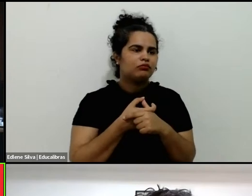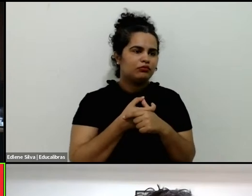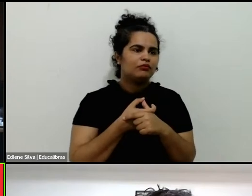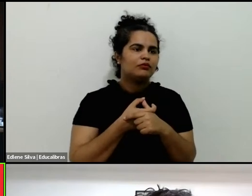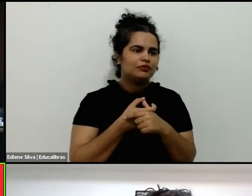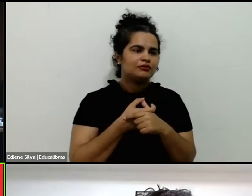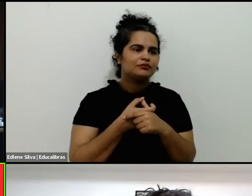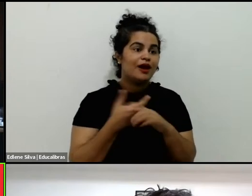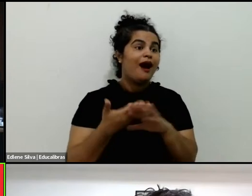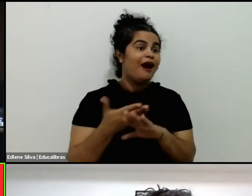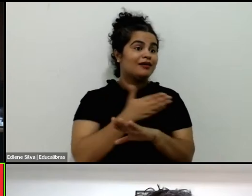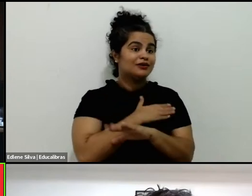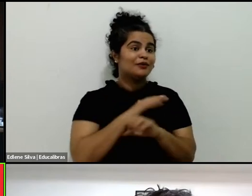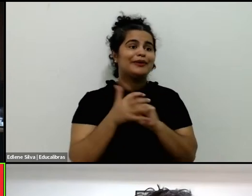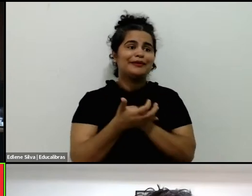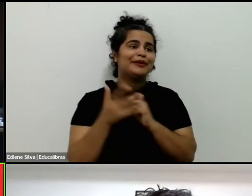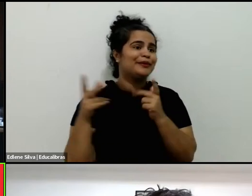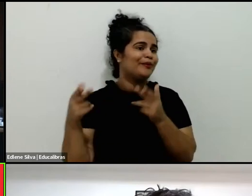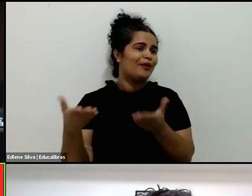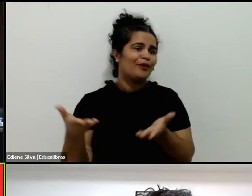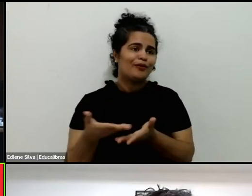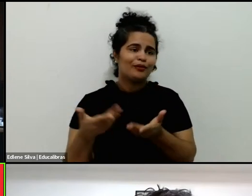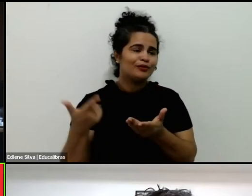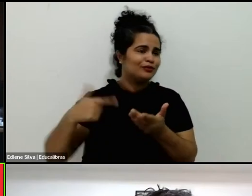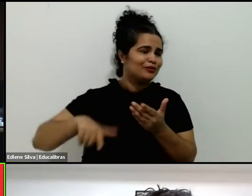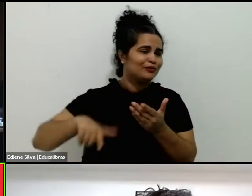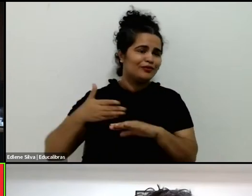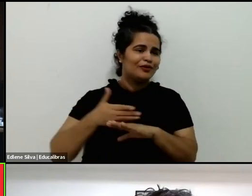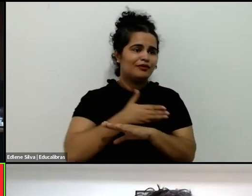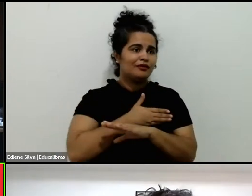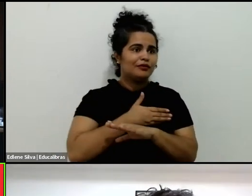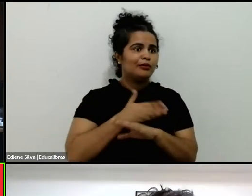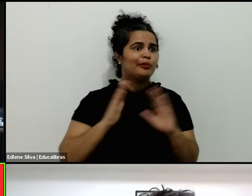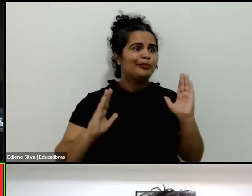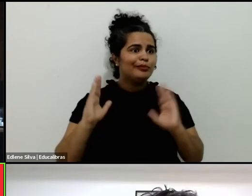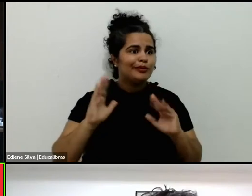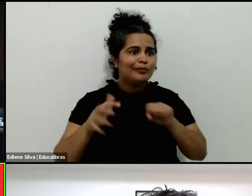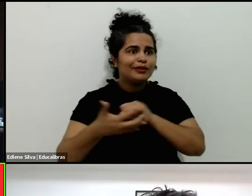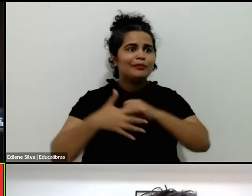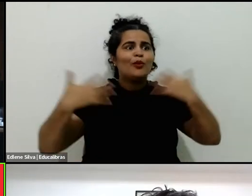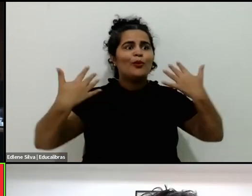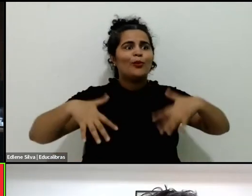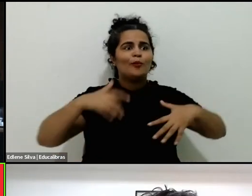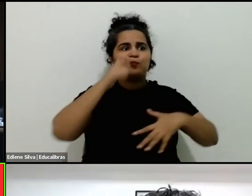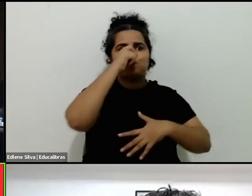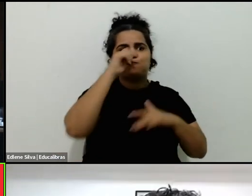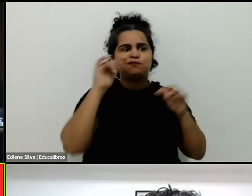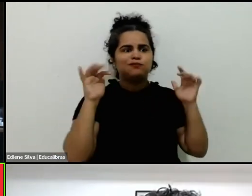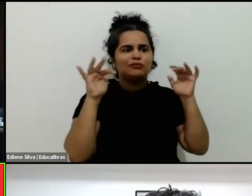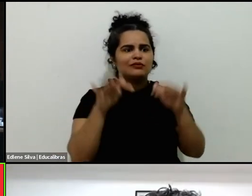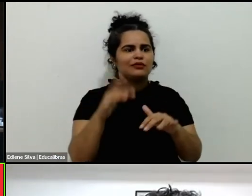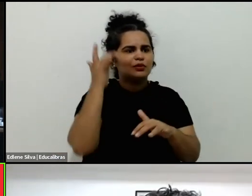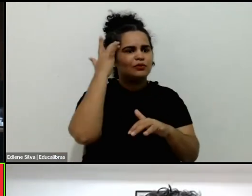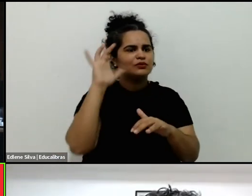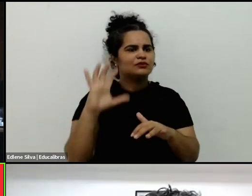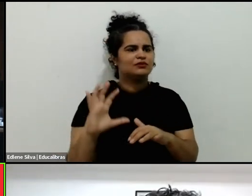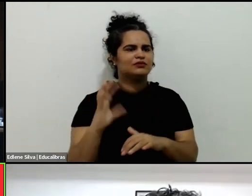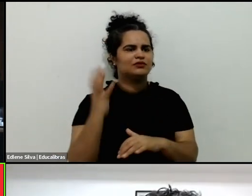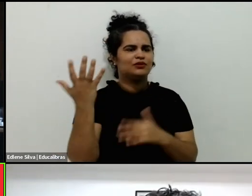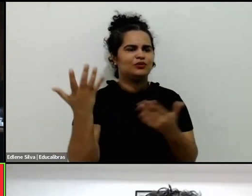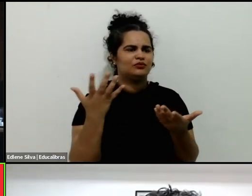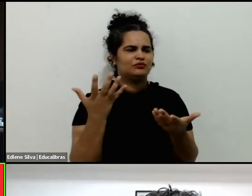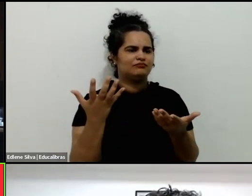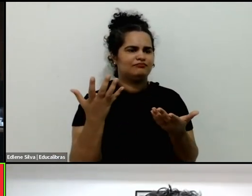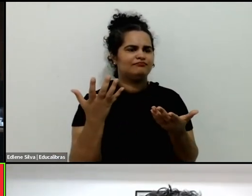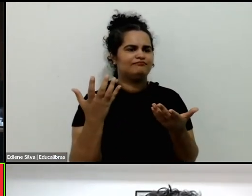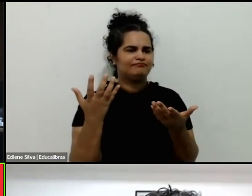because I don't have the data to support it, but I don't know what's happening with our major parks. I know that domestic tourism has boomed so